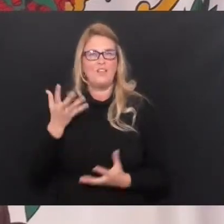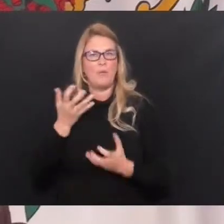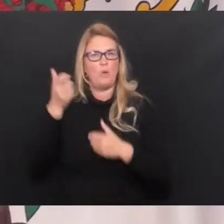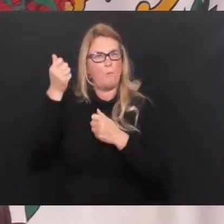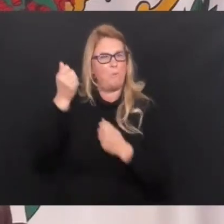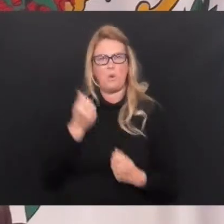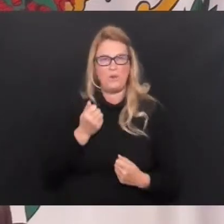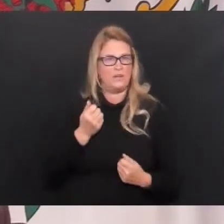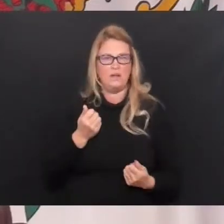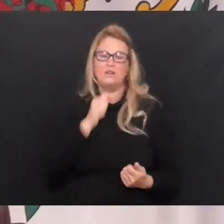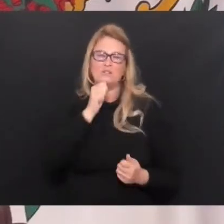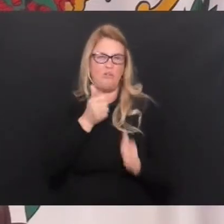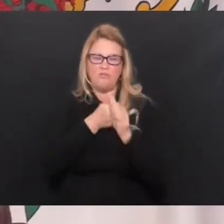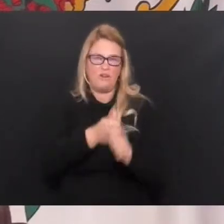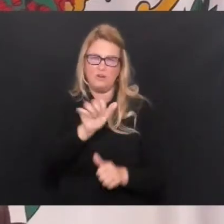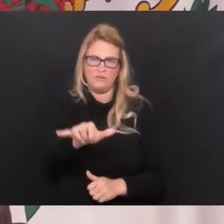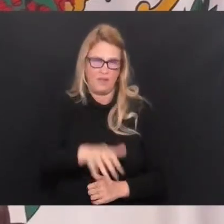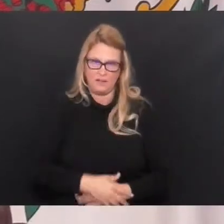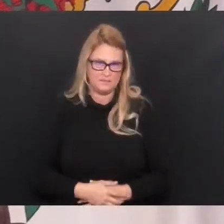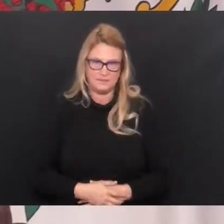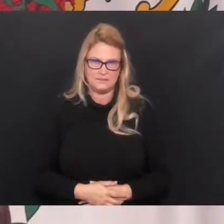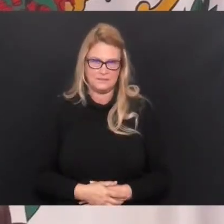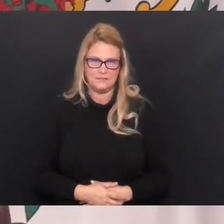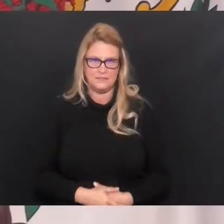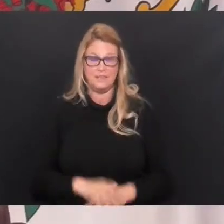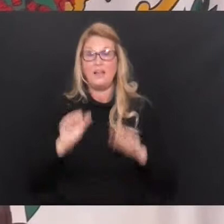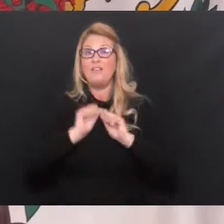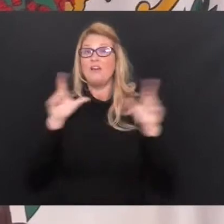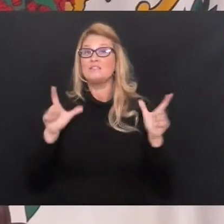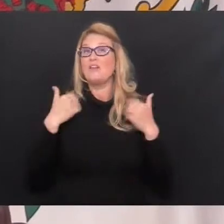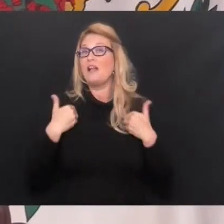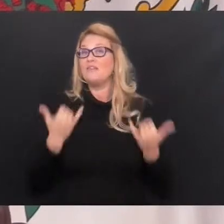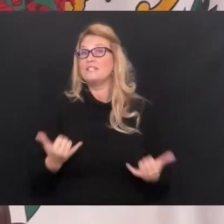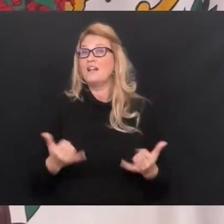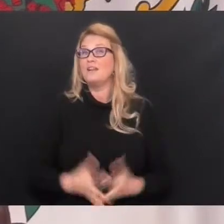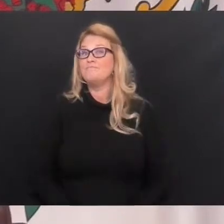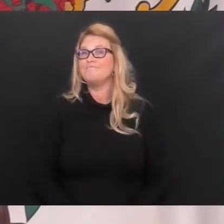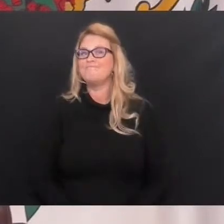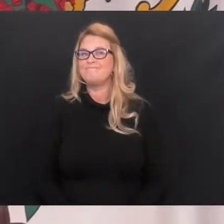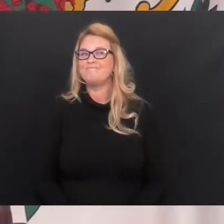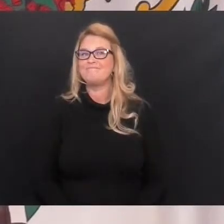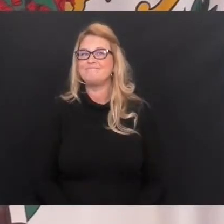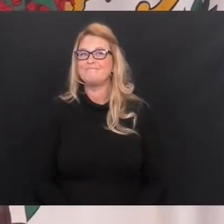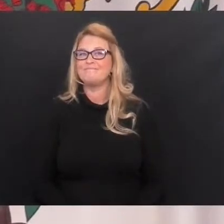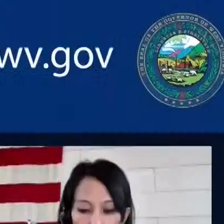down. Don't listen to this garbage, please. That's all I got.